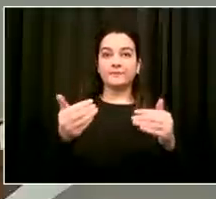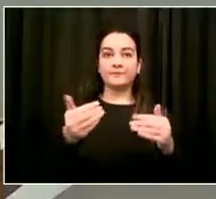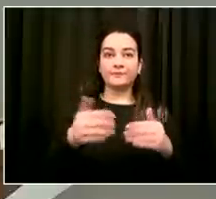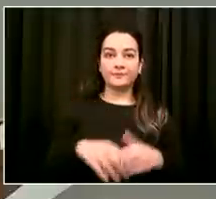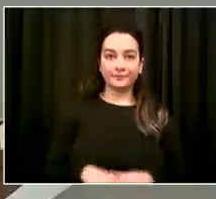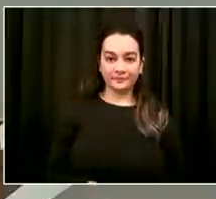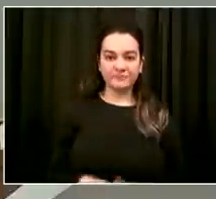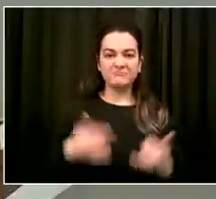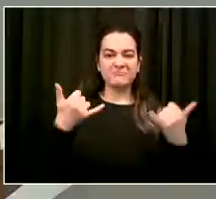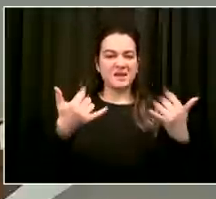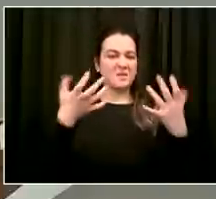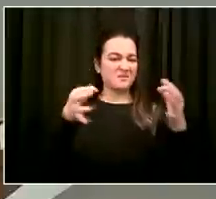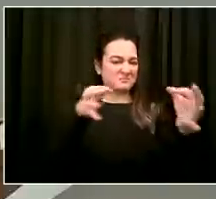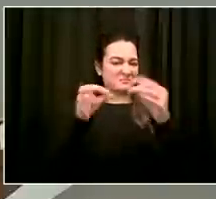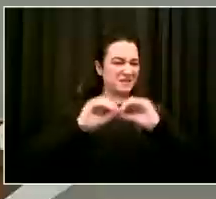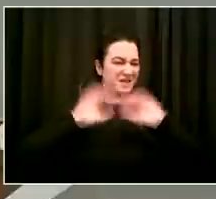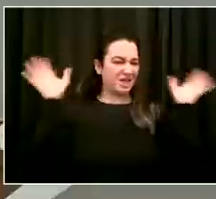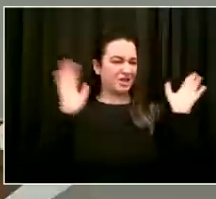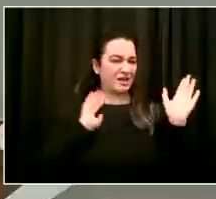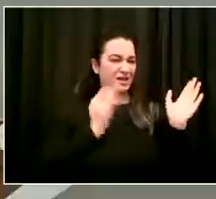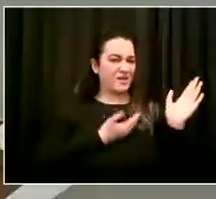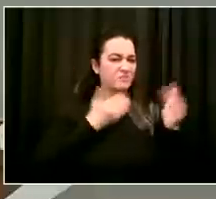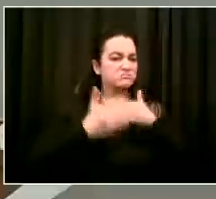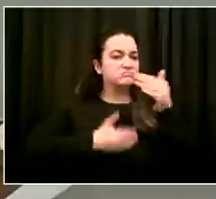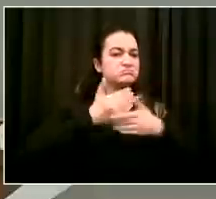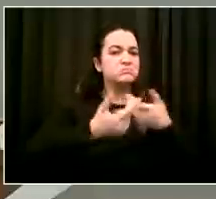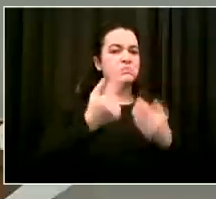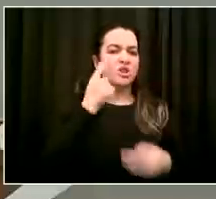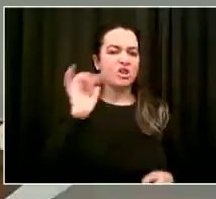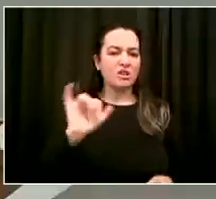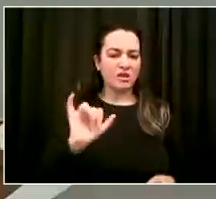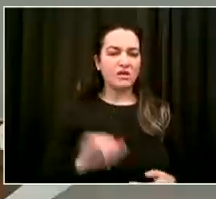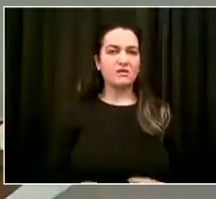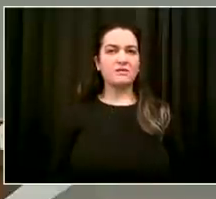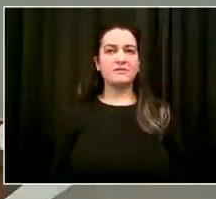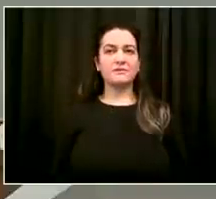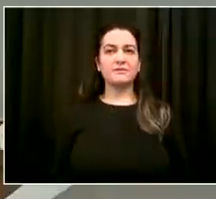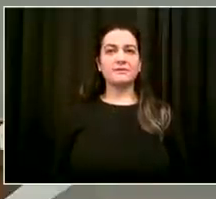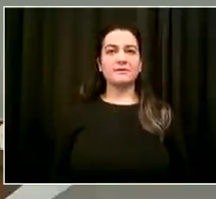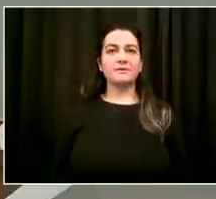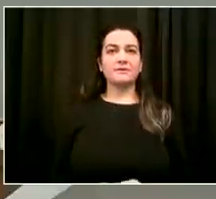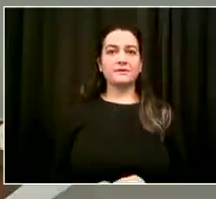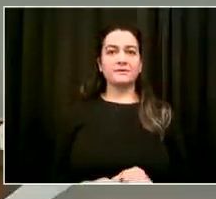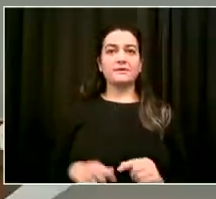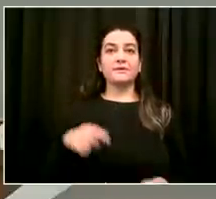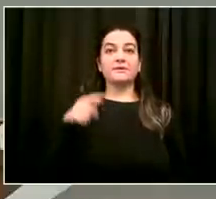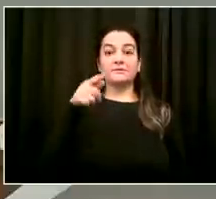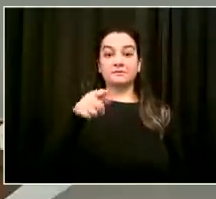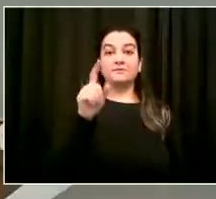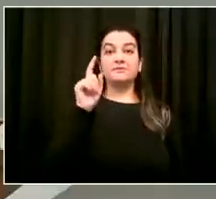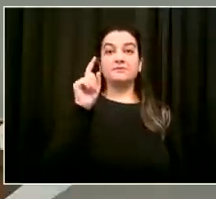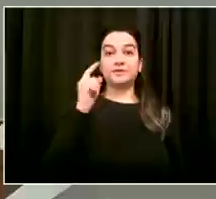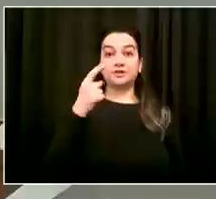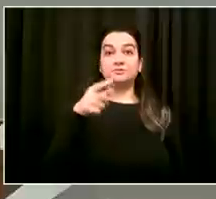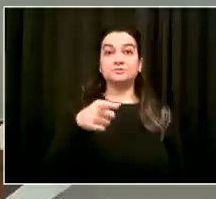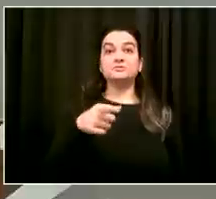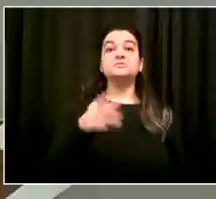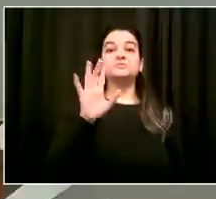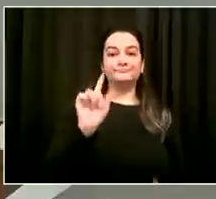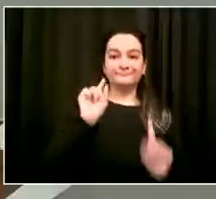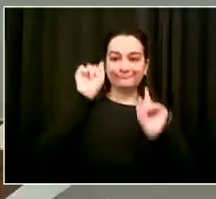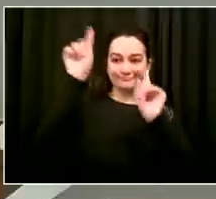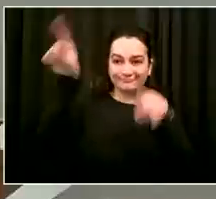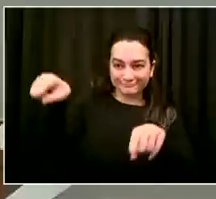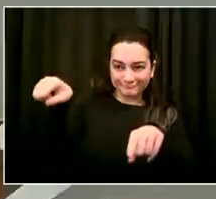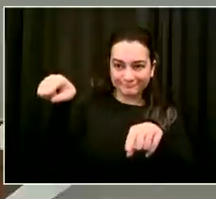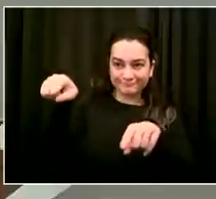going to continue doing that. As the mayor said, the dialogue continues. We're going to keep scheduling appointments for the second doses for anybody coming